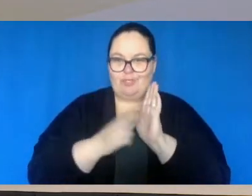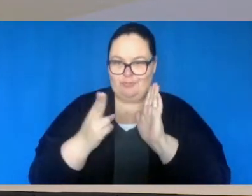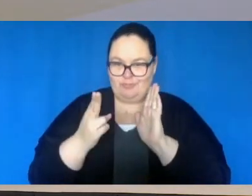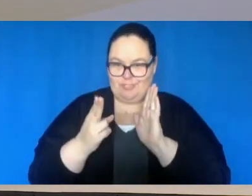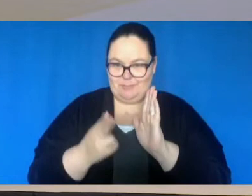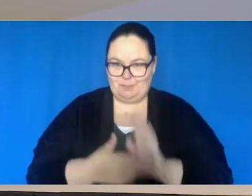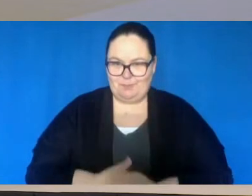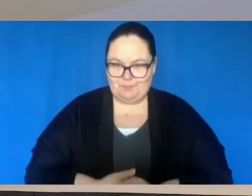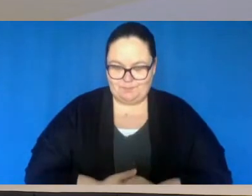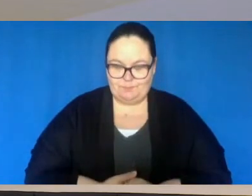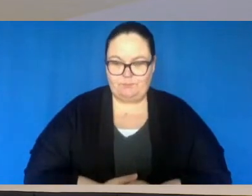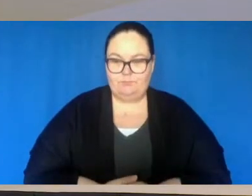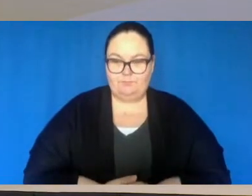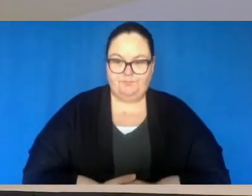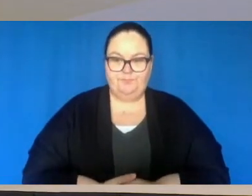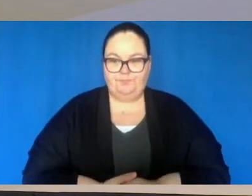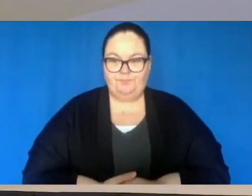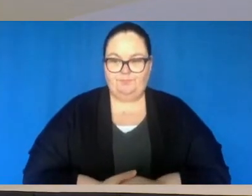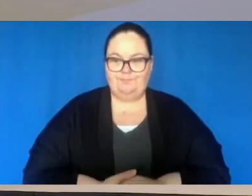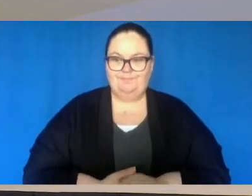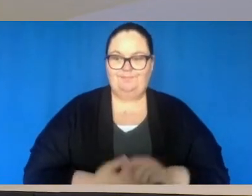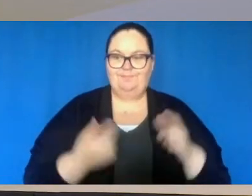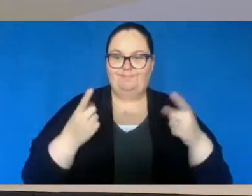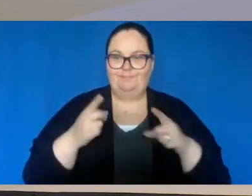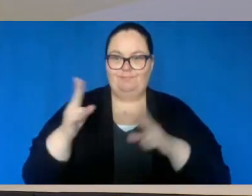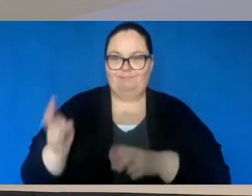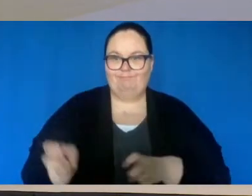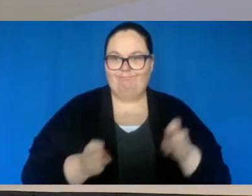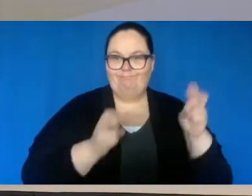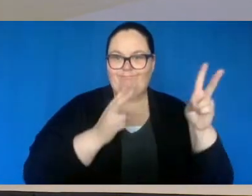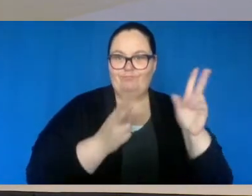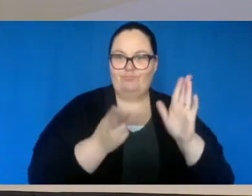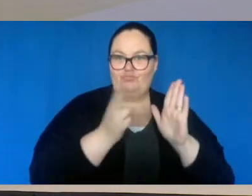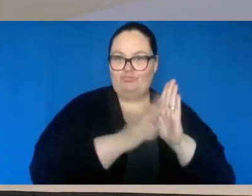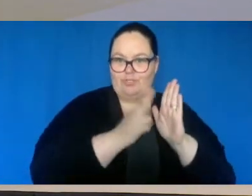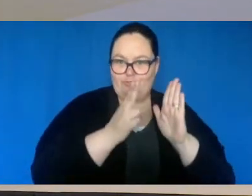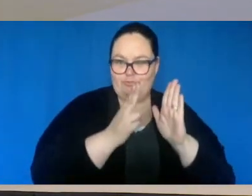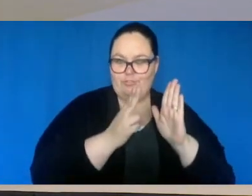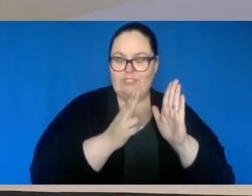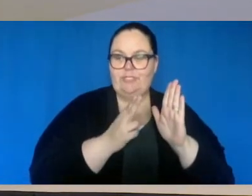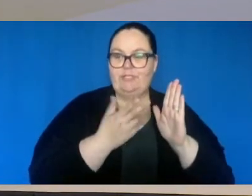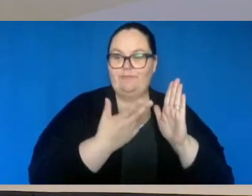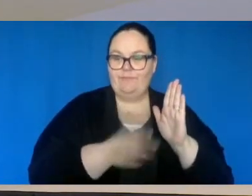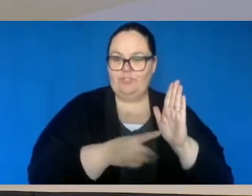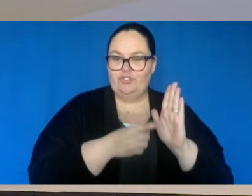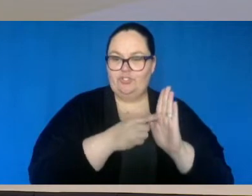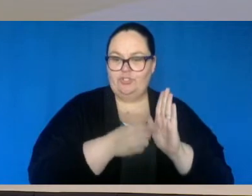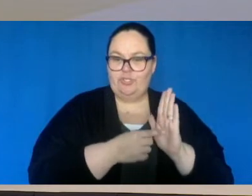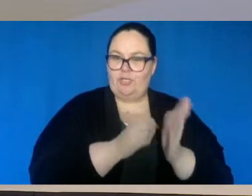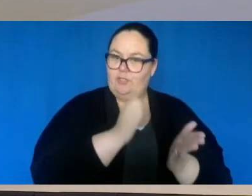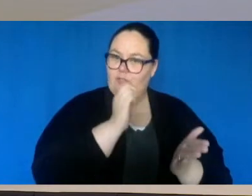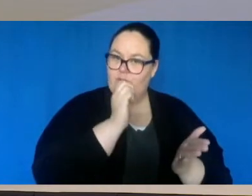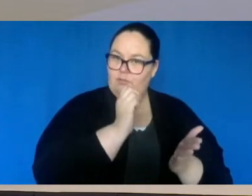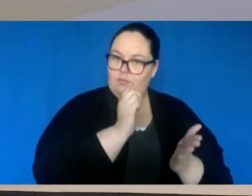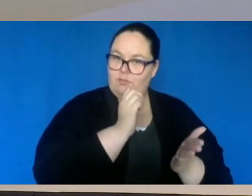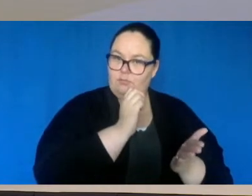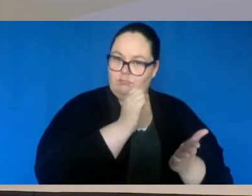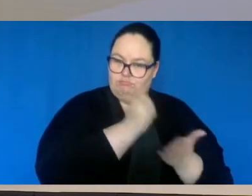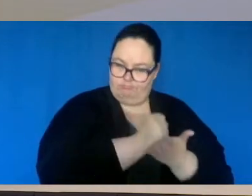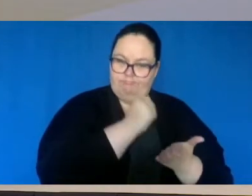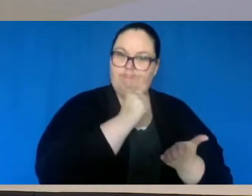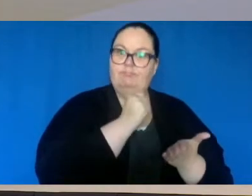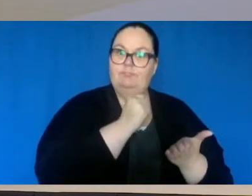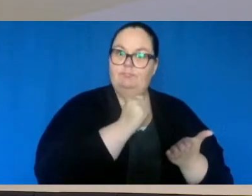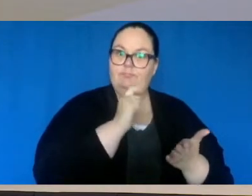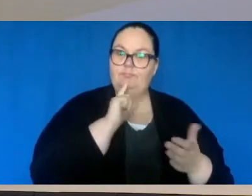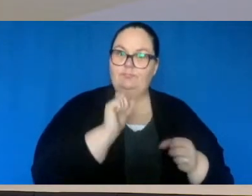are loaded into the registry, and then they're basically validated to make sure that there